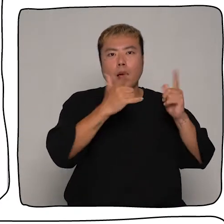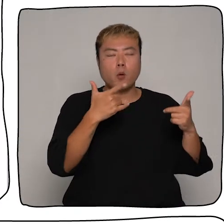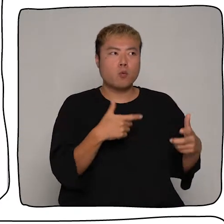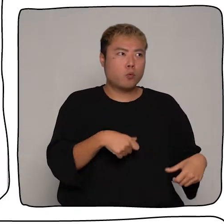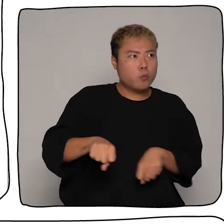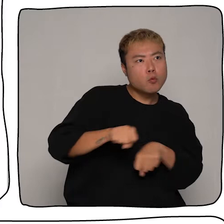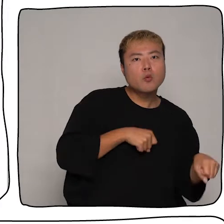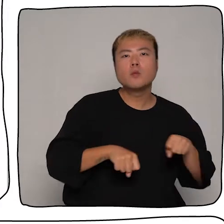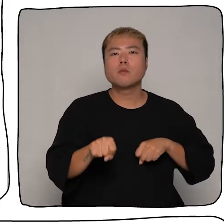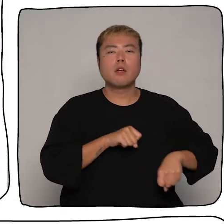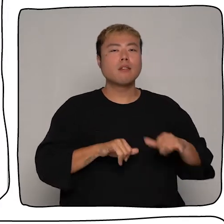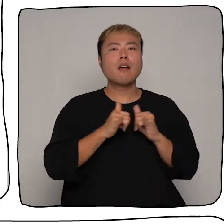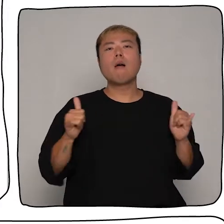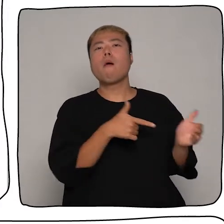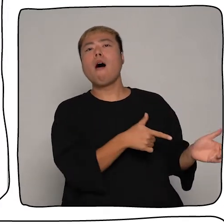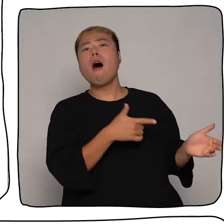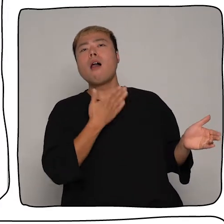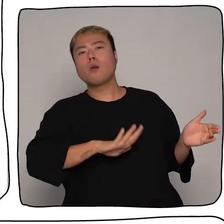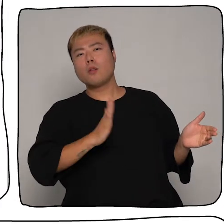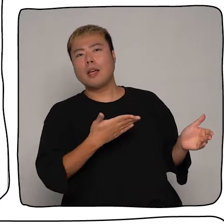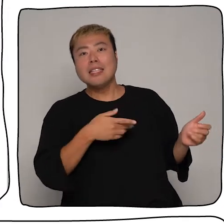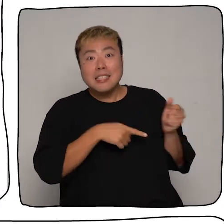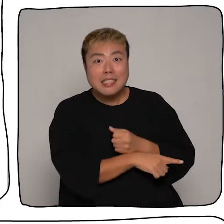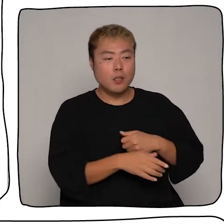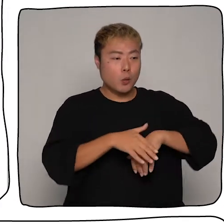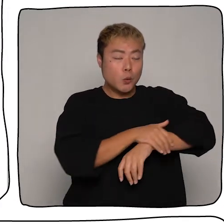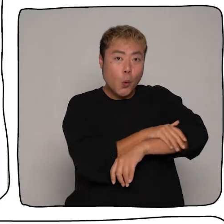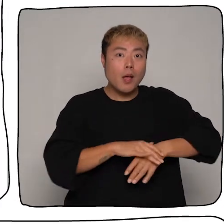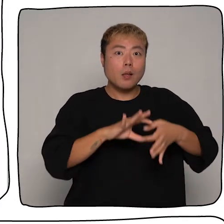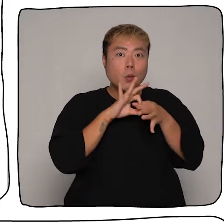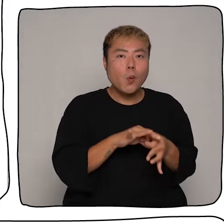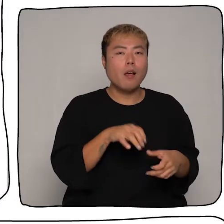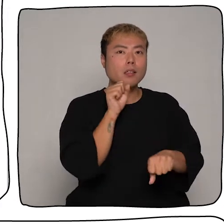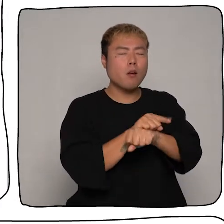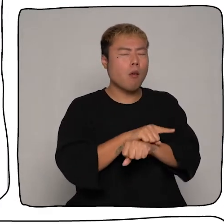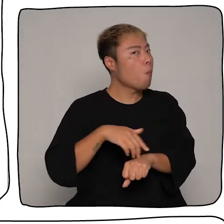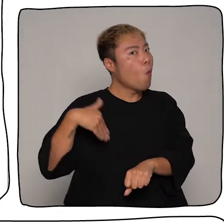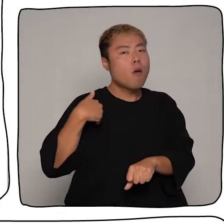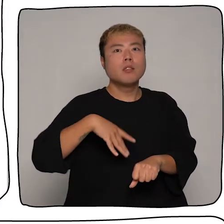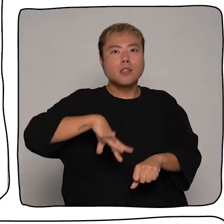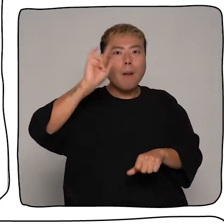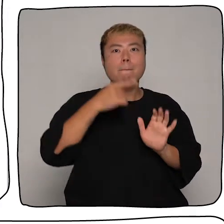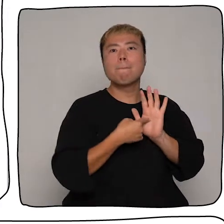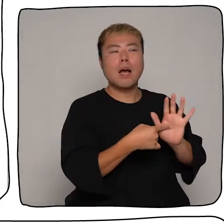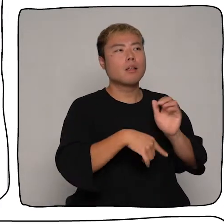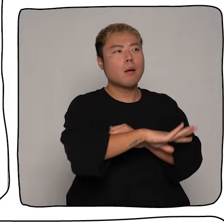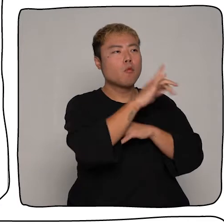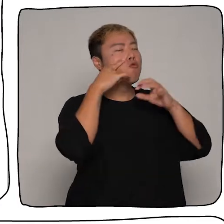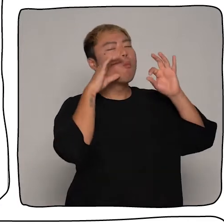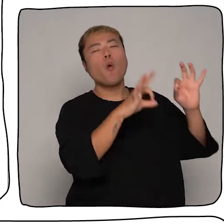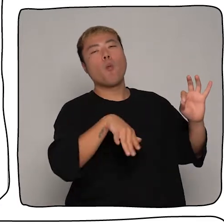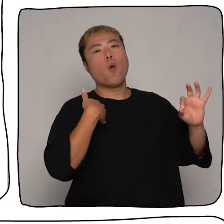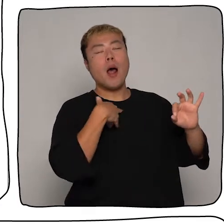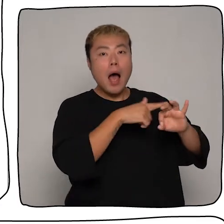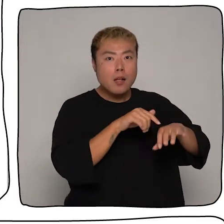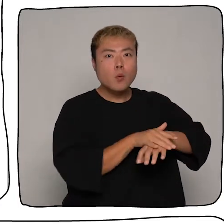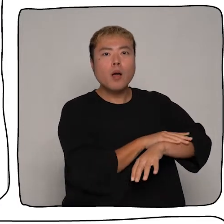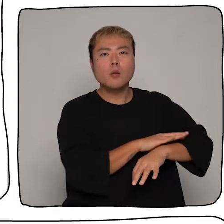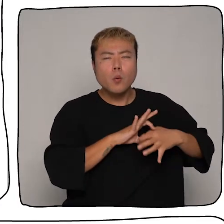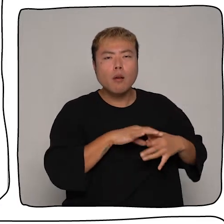So the different personality was revealed by contacting with sense of touch.